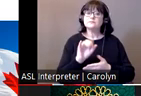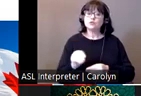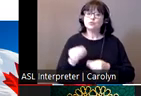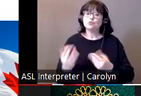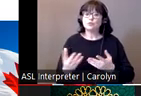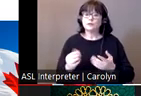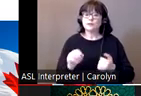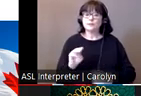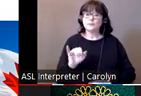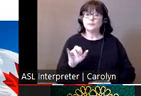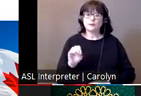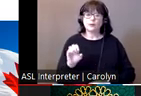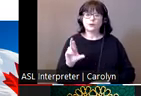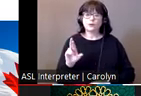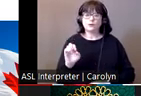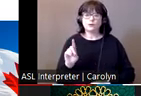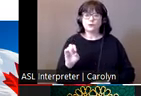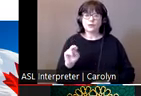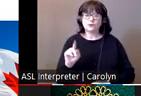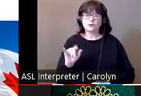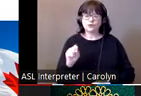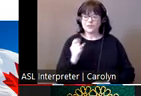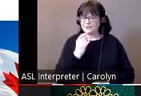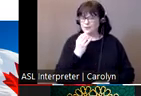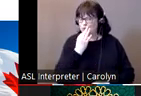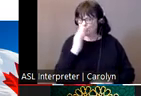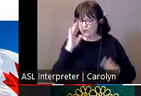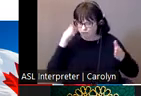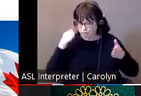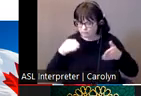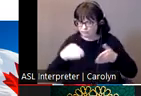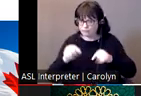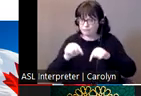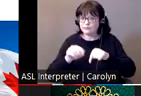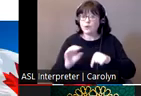micro-credentials. And we'll zone in a little bit more on Ontario shortly as well.